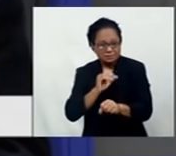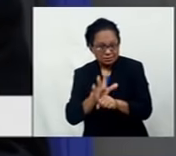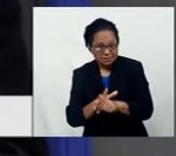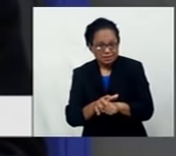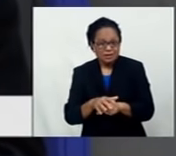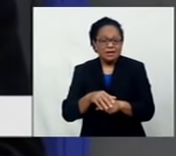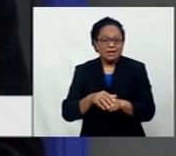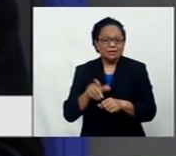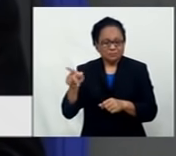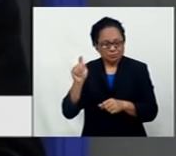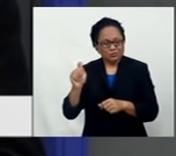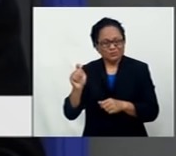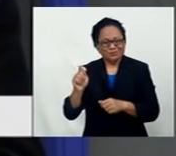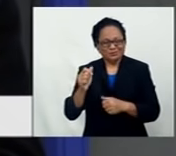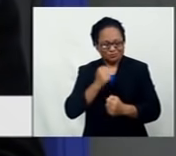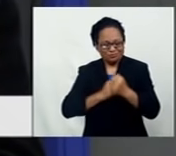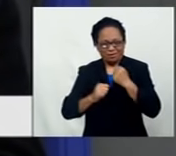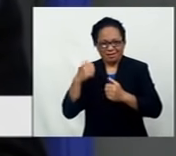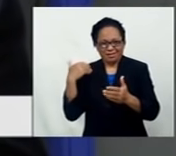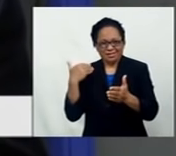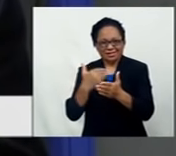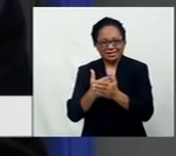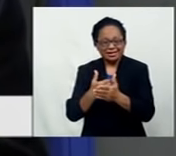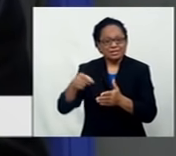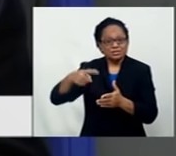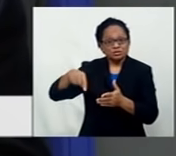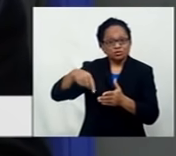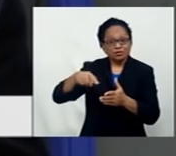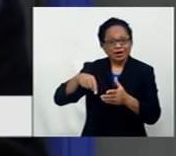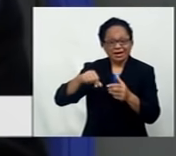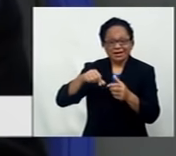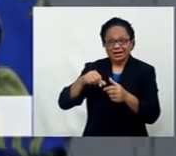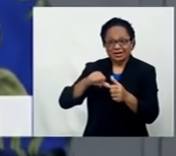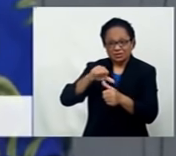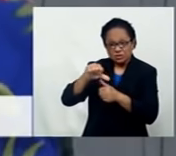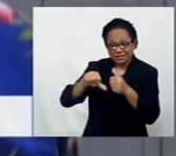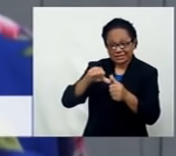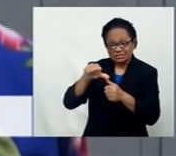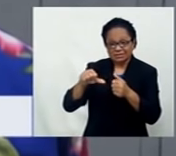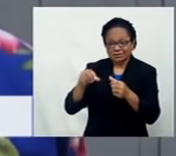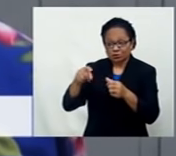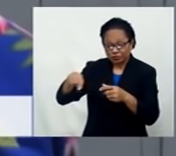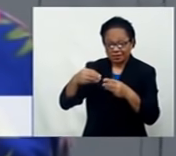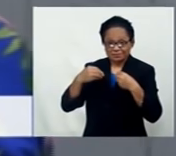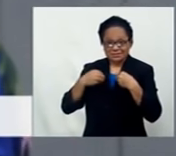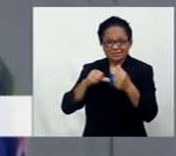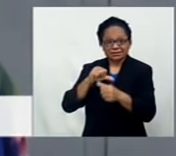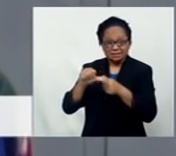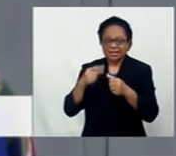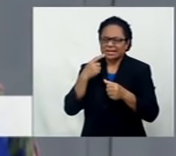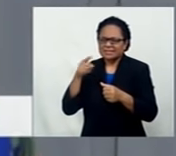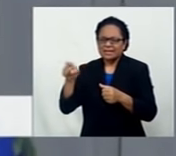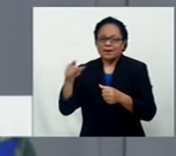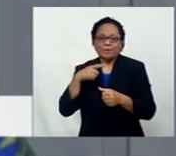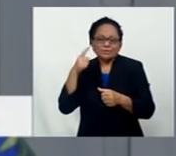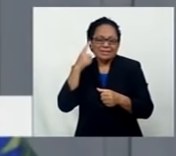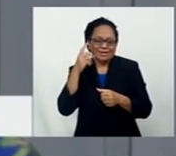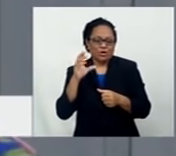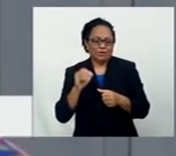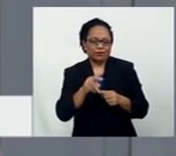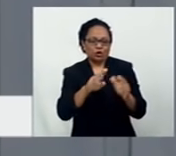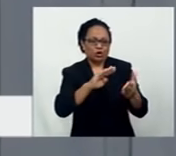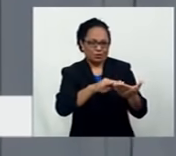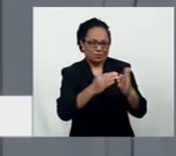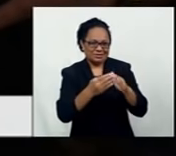had their share of struggles. Suva Retailers Association President Jitesh Patel says this is a duty of care by businesses